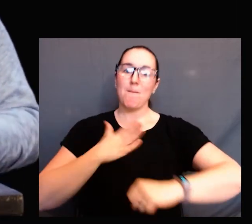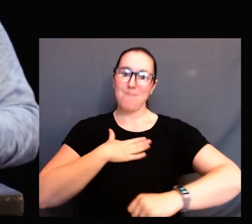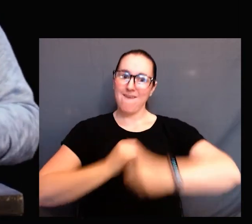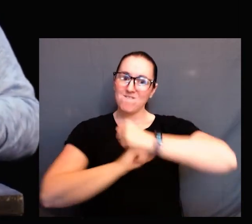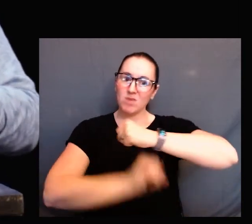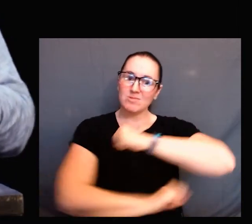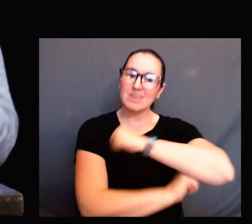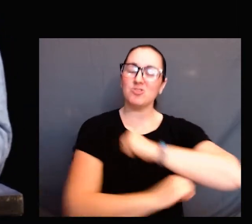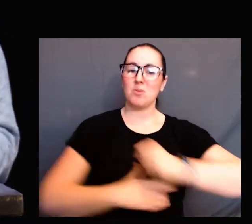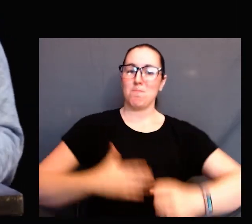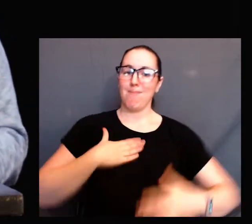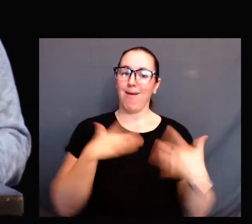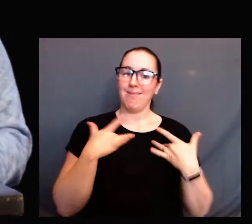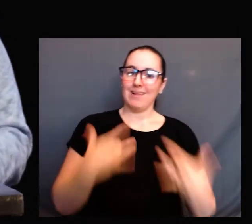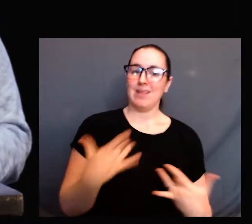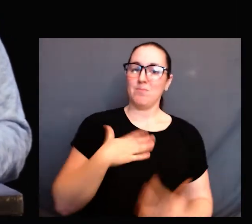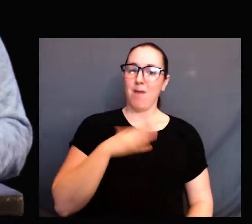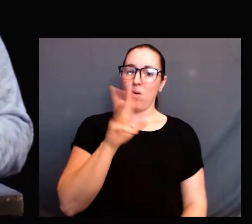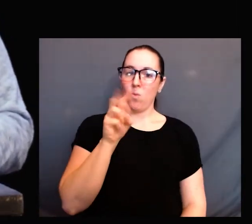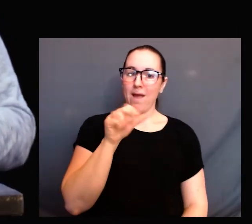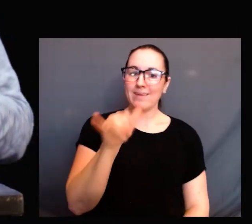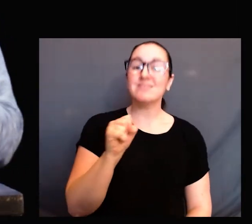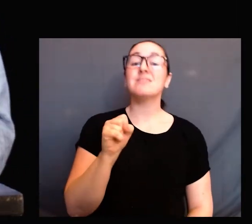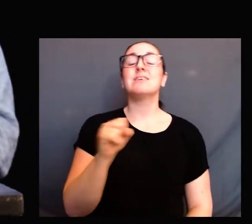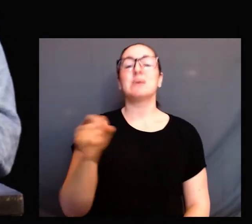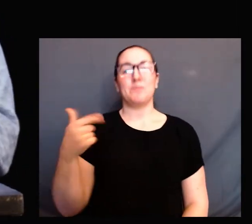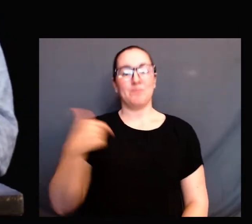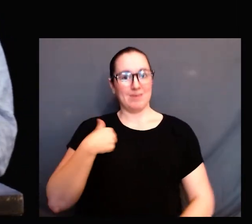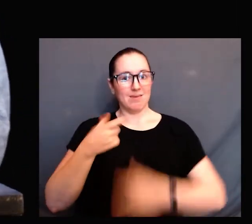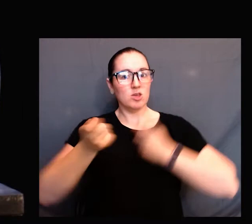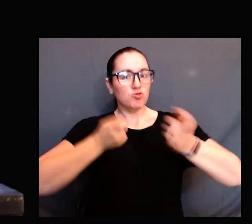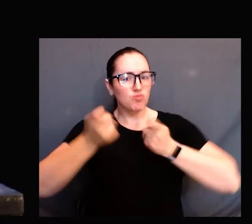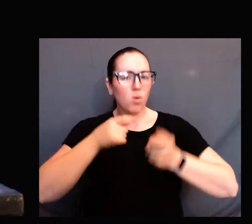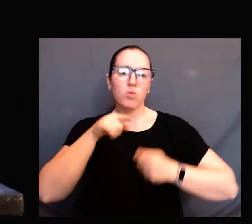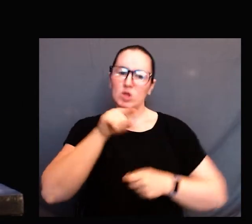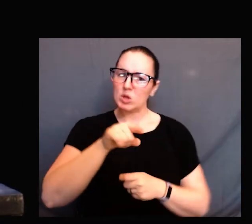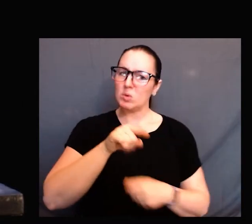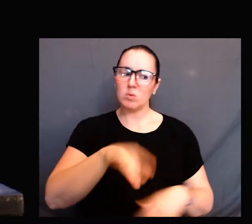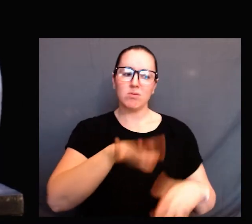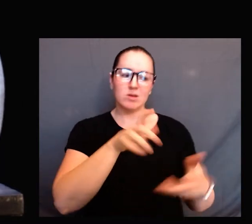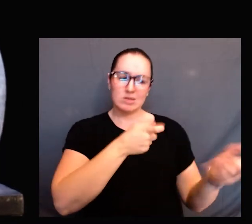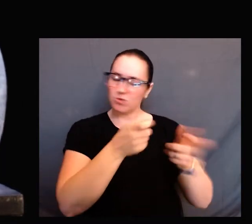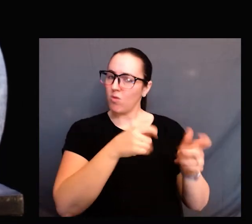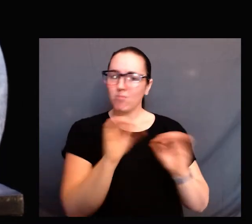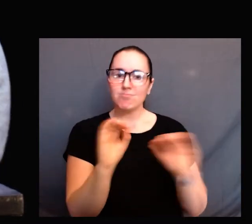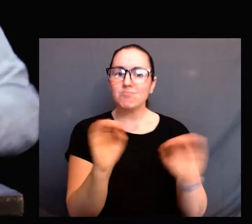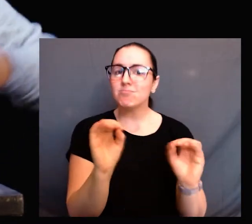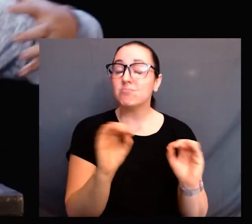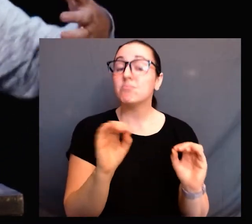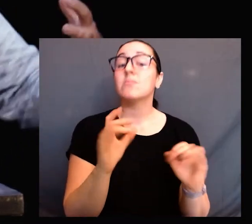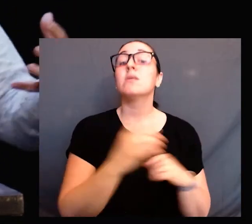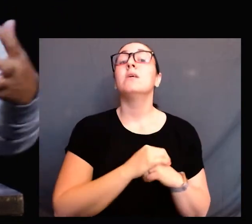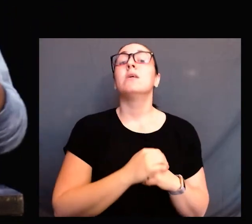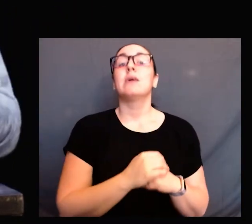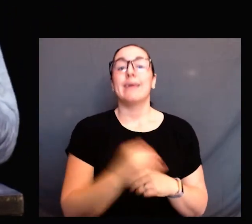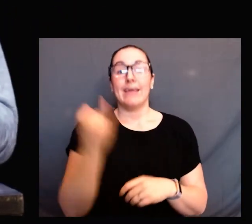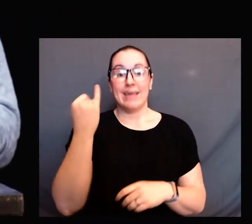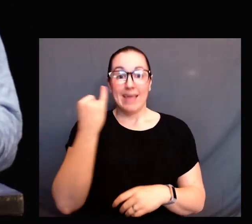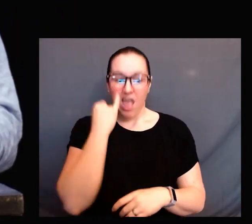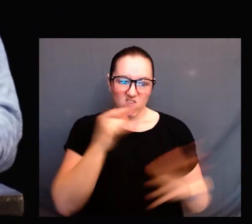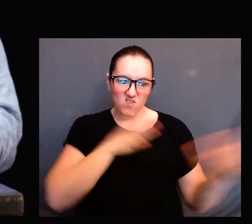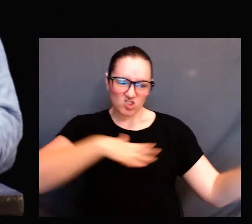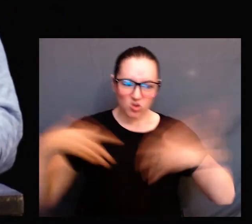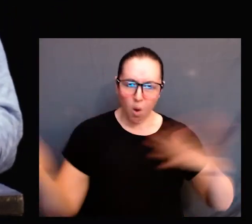teach, the foundation of living my ways, with me in control, you out of control, when all of these